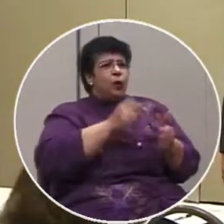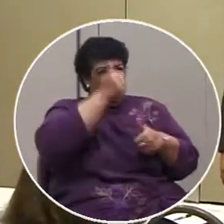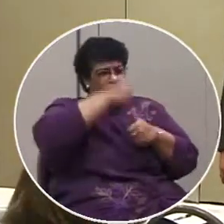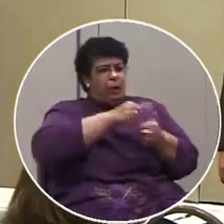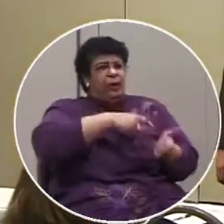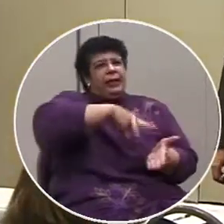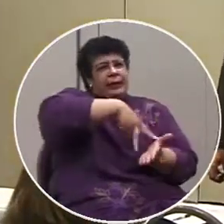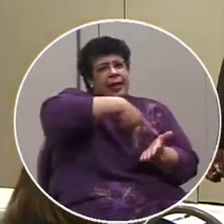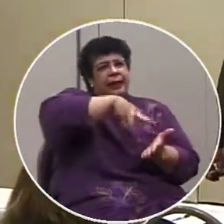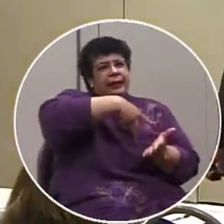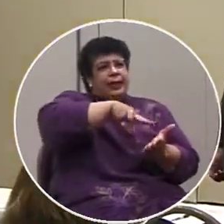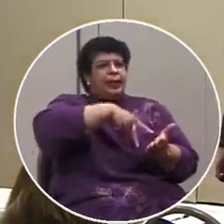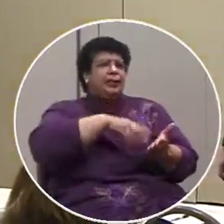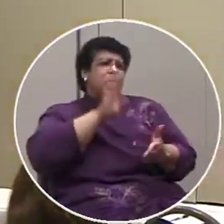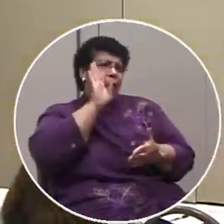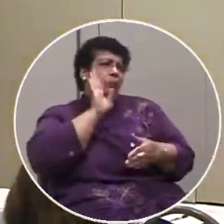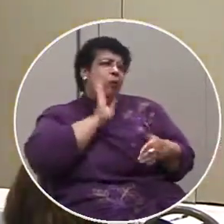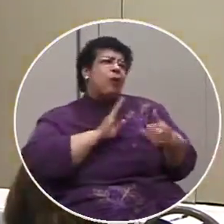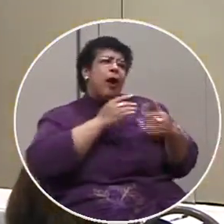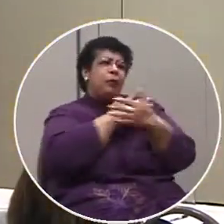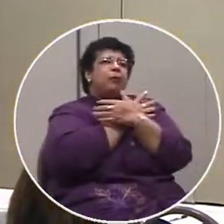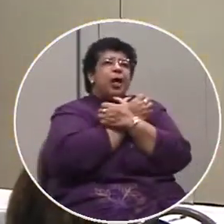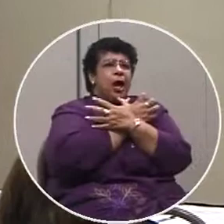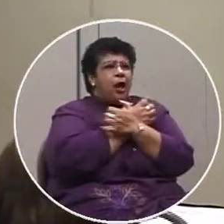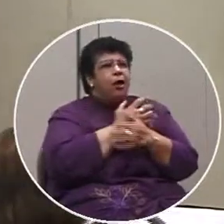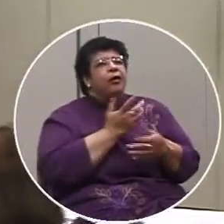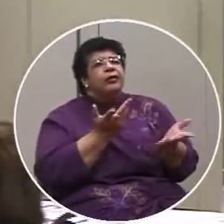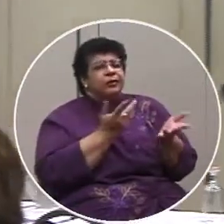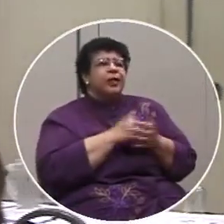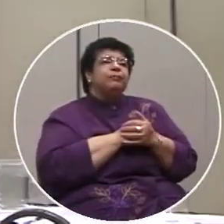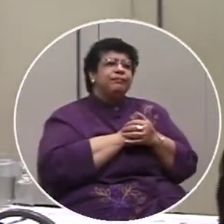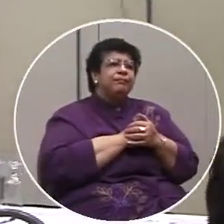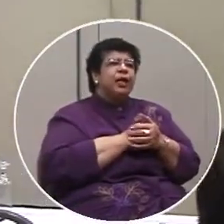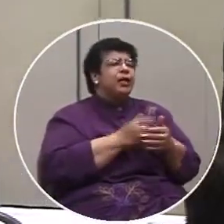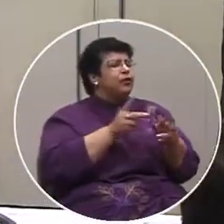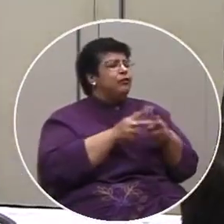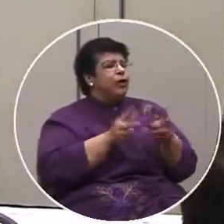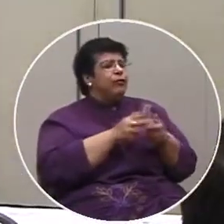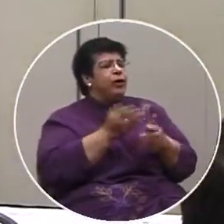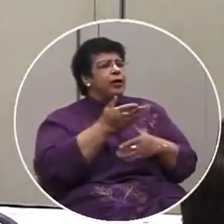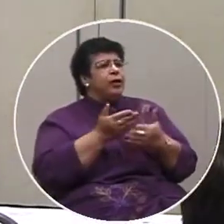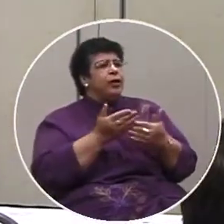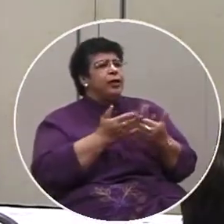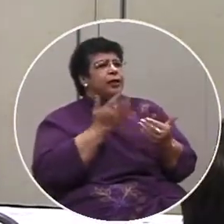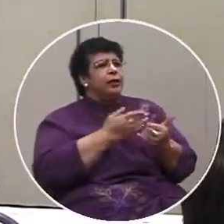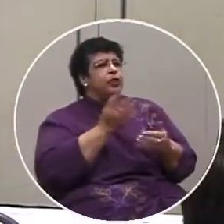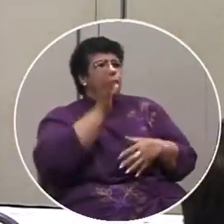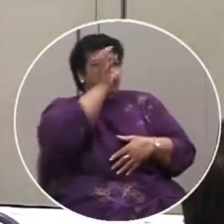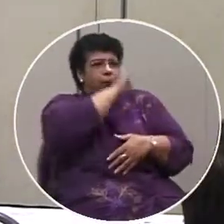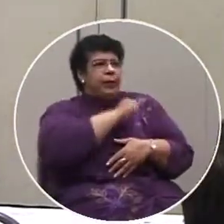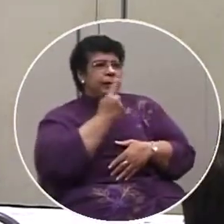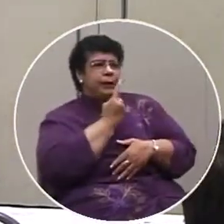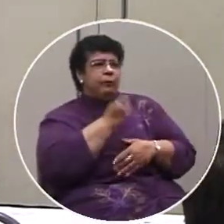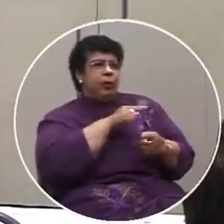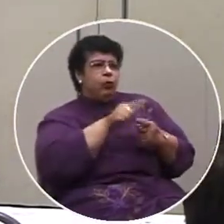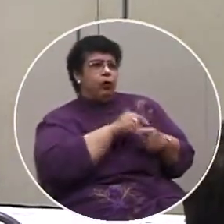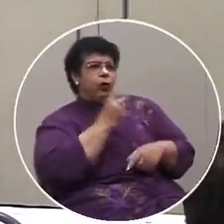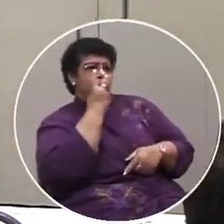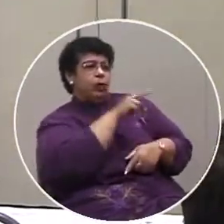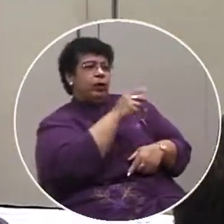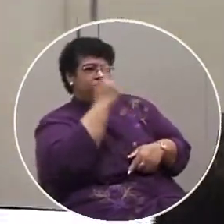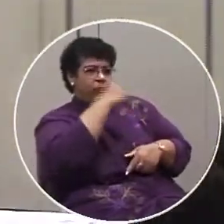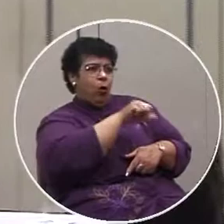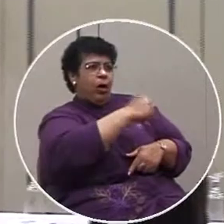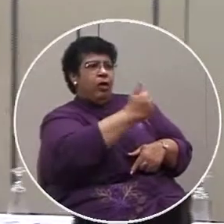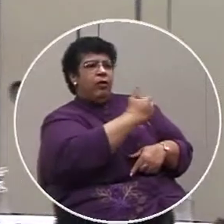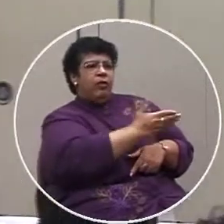bear, moonwalking brown bear? Right? It's very easy to miss the things when we're looking for something else. So